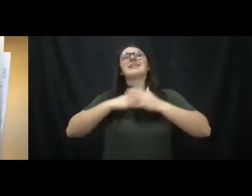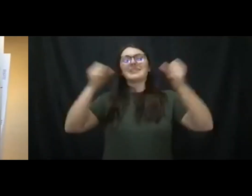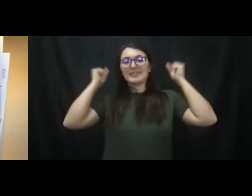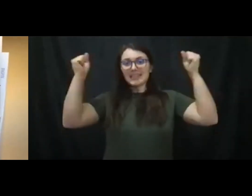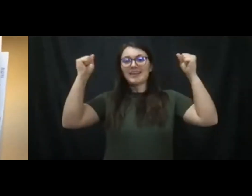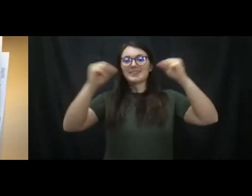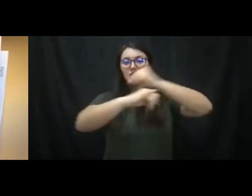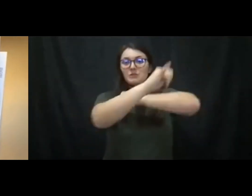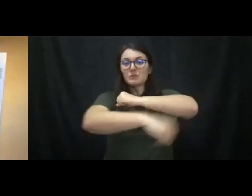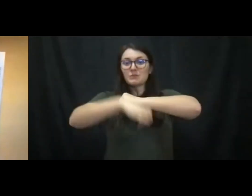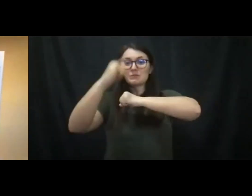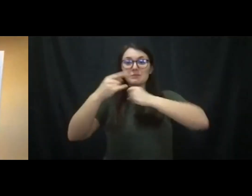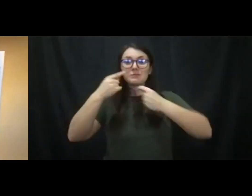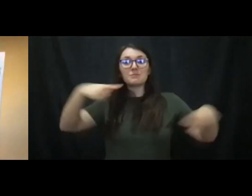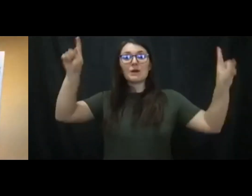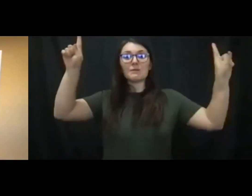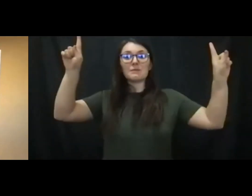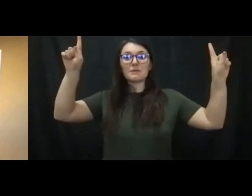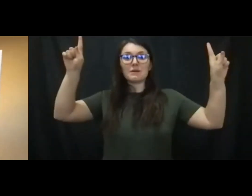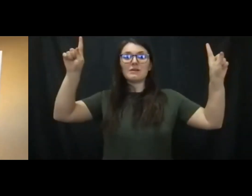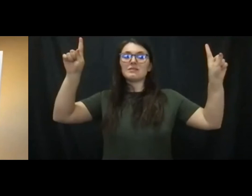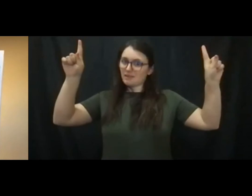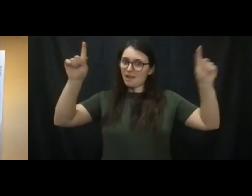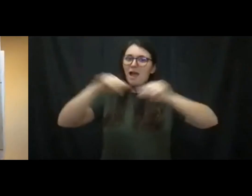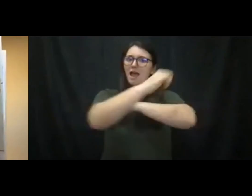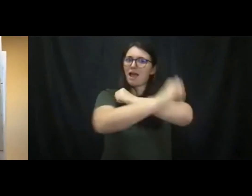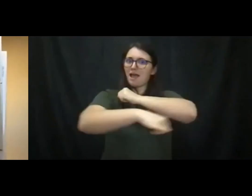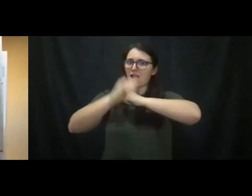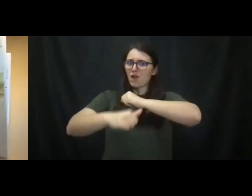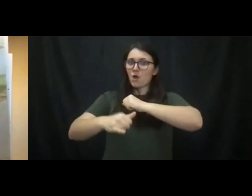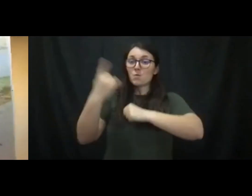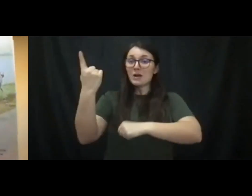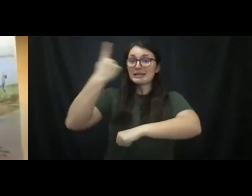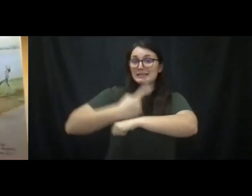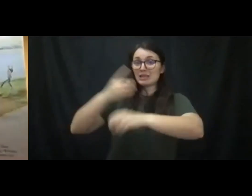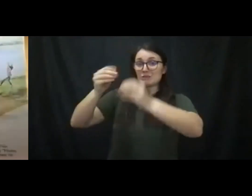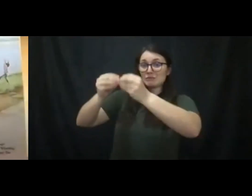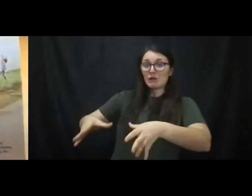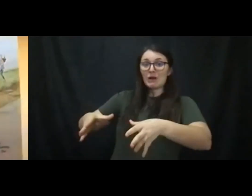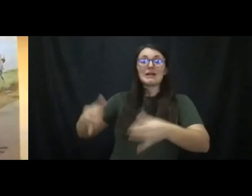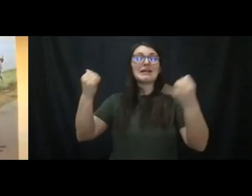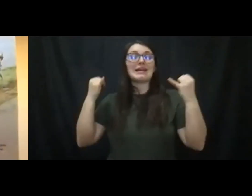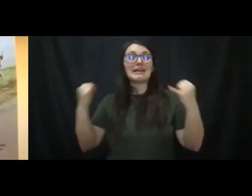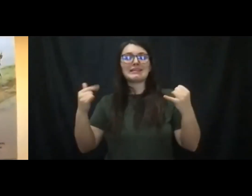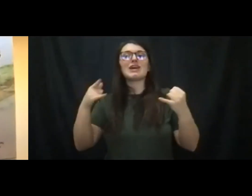they shouted. He made it. Humphrey, the lost whale, was finally on his way